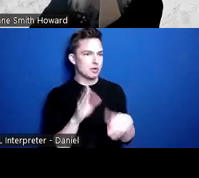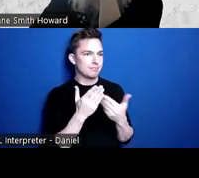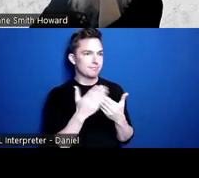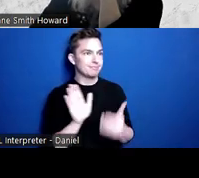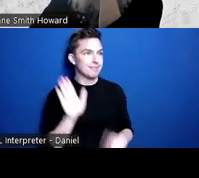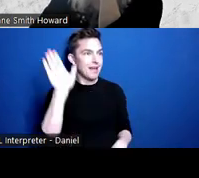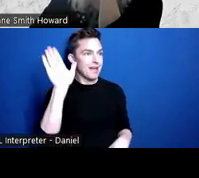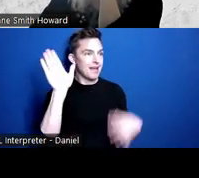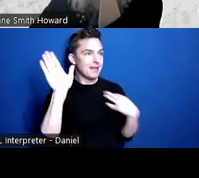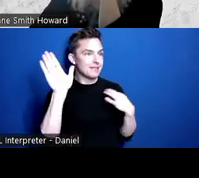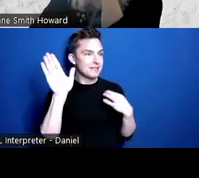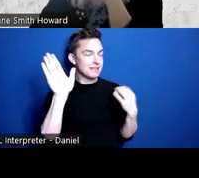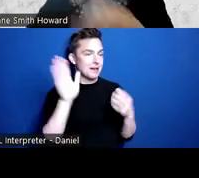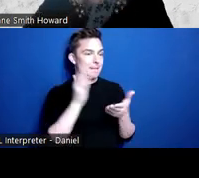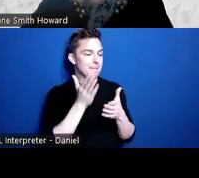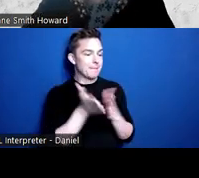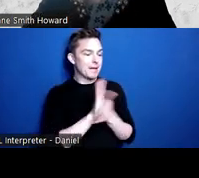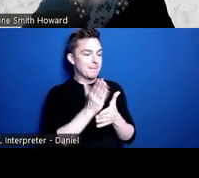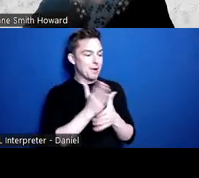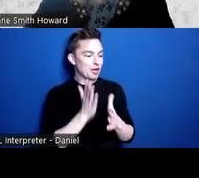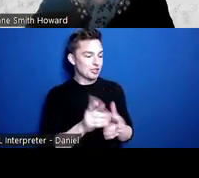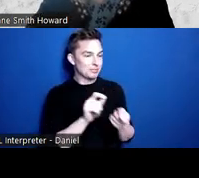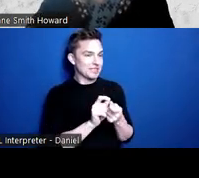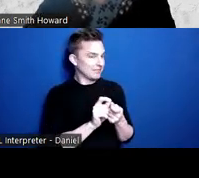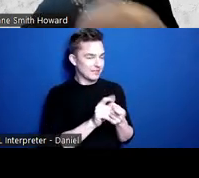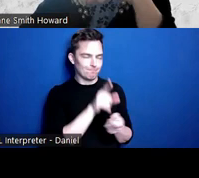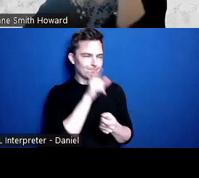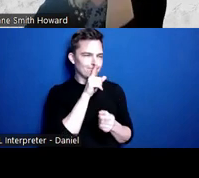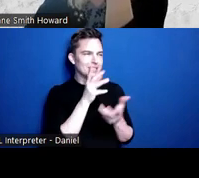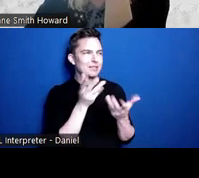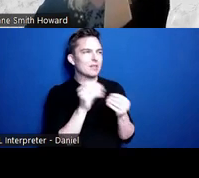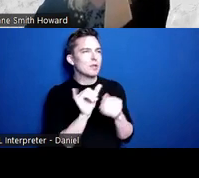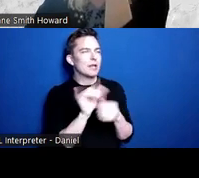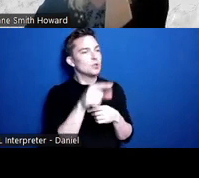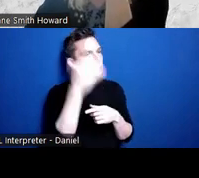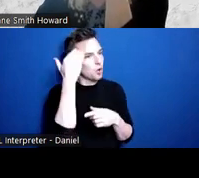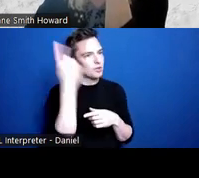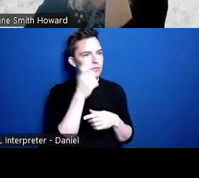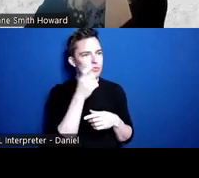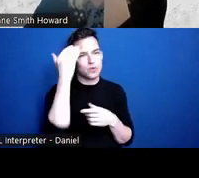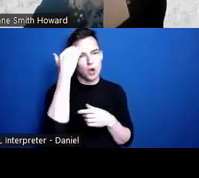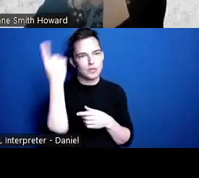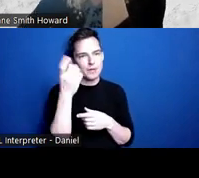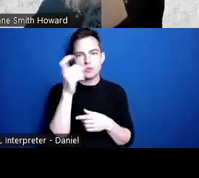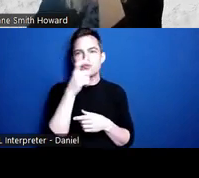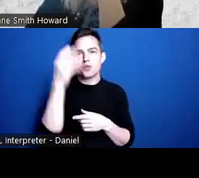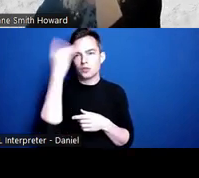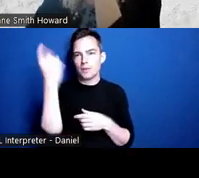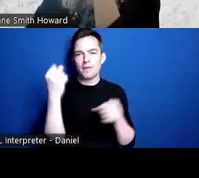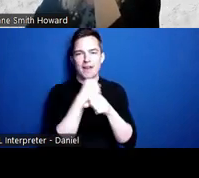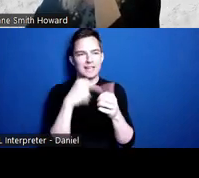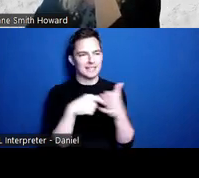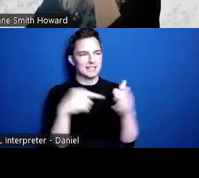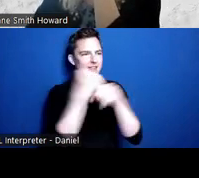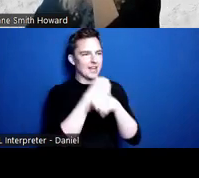be partners. Particularly, it's more of, you know somebody who's known somebody who's been fighting this fight kind